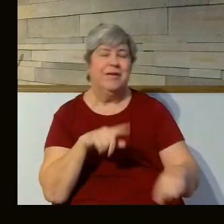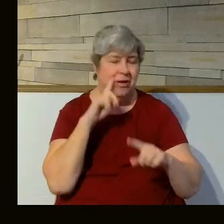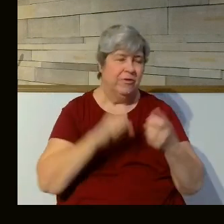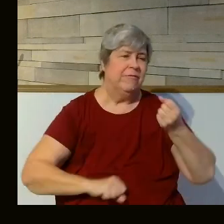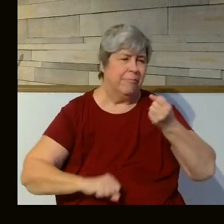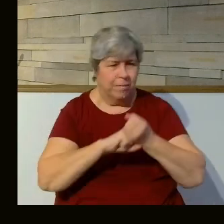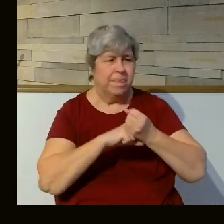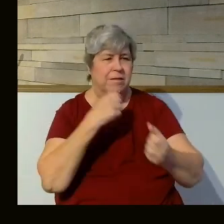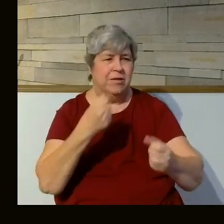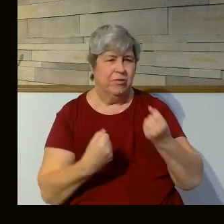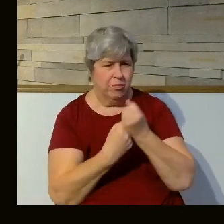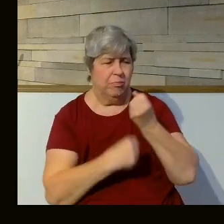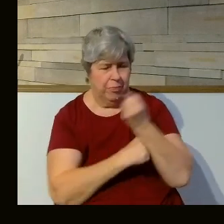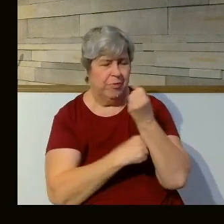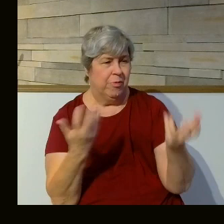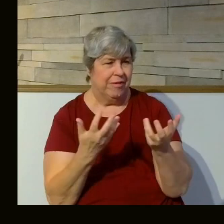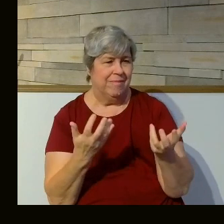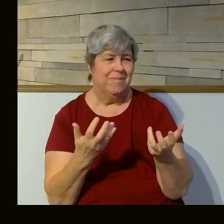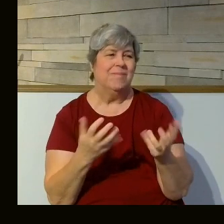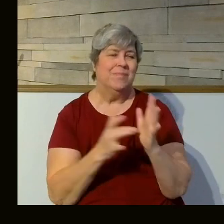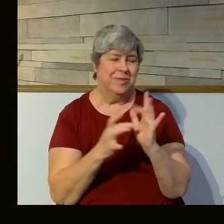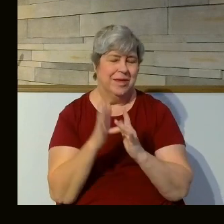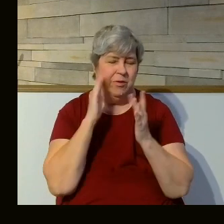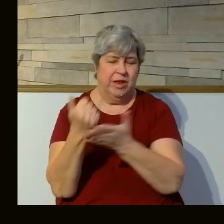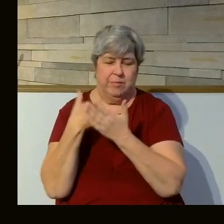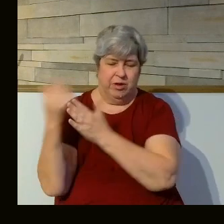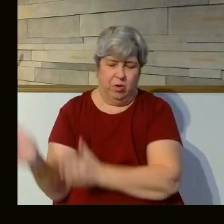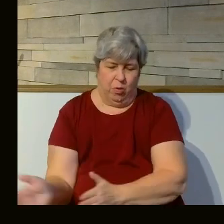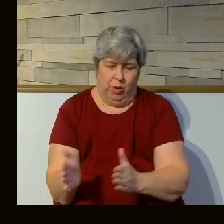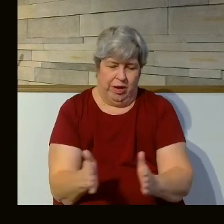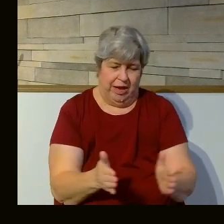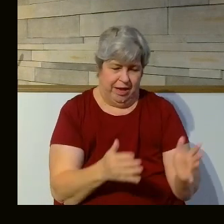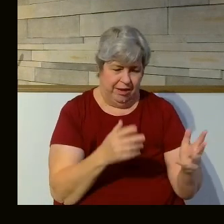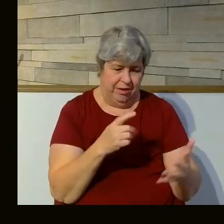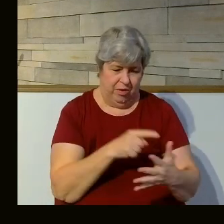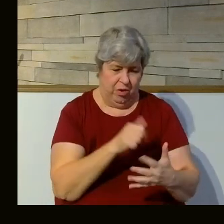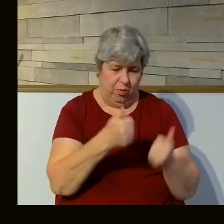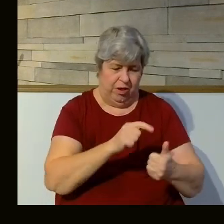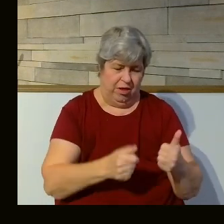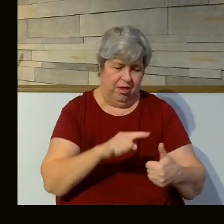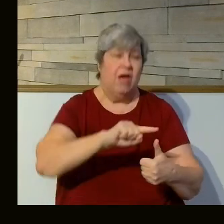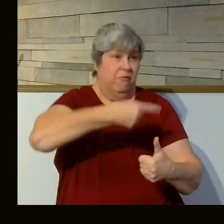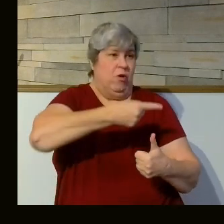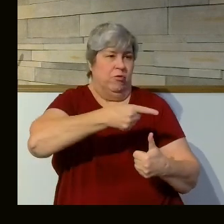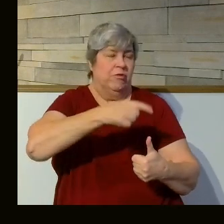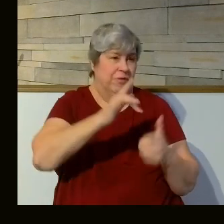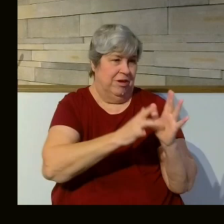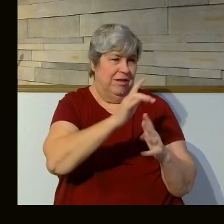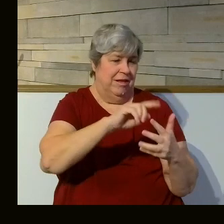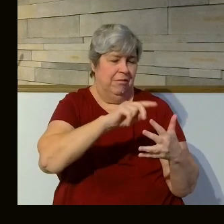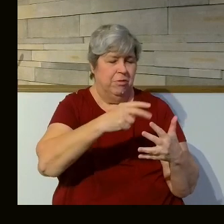solid rock, then I think that's going to help us organize the rest of the commitments that come after us, that come toward